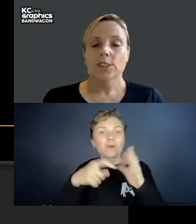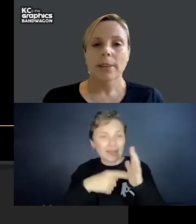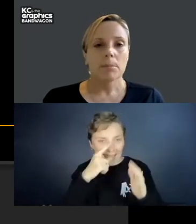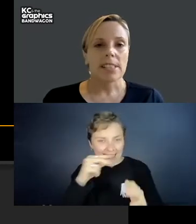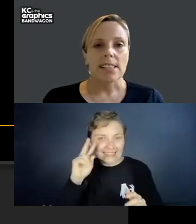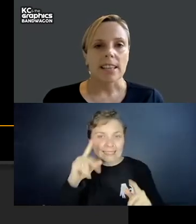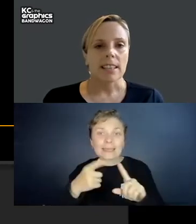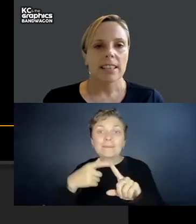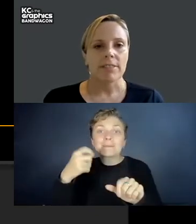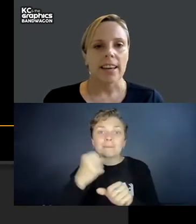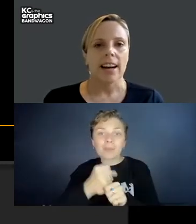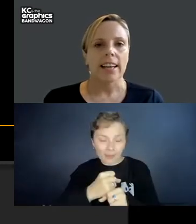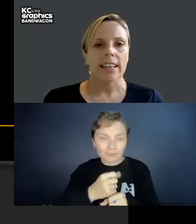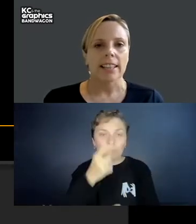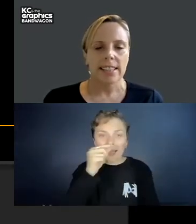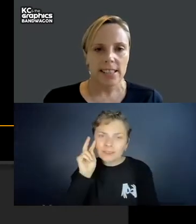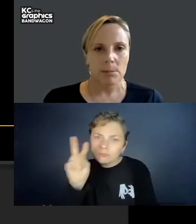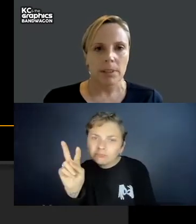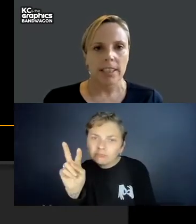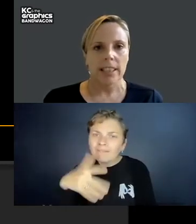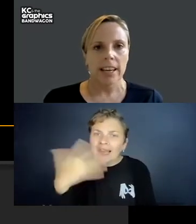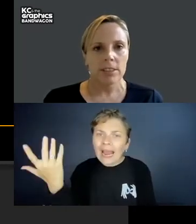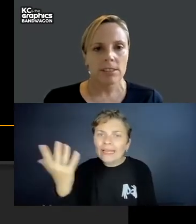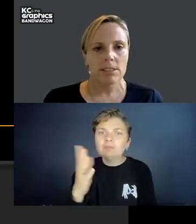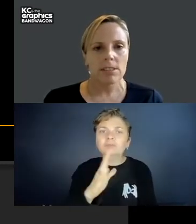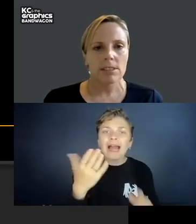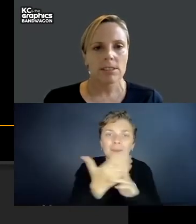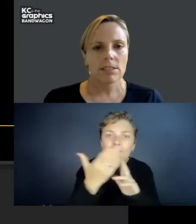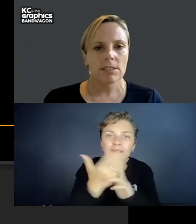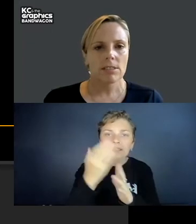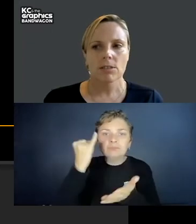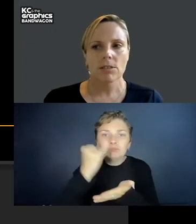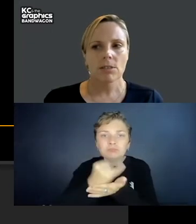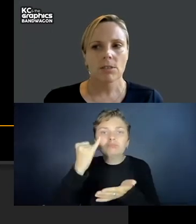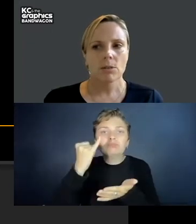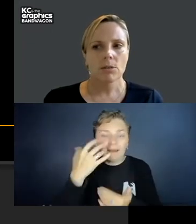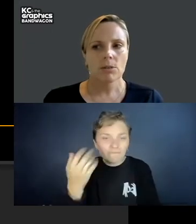And you'll be able to see if there are any accessibility errors,